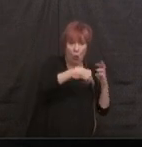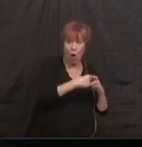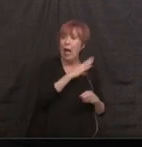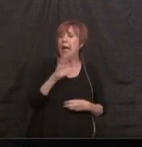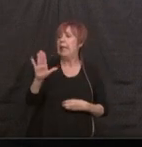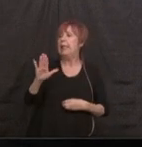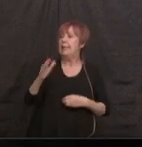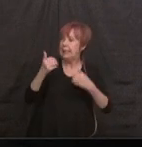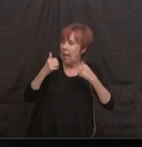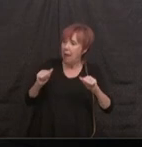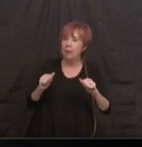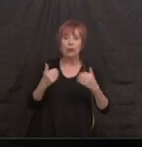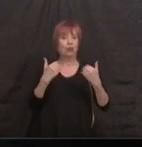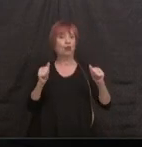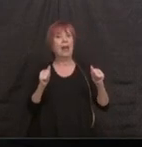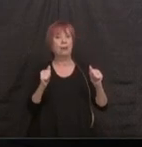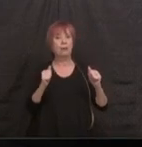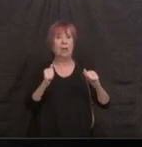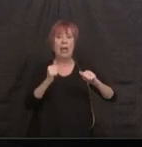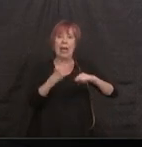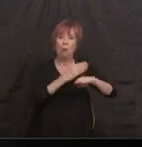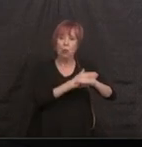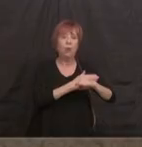accelerate progress towards global equality?